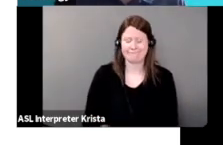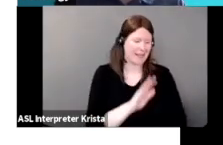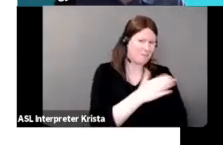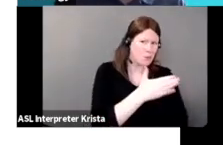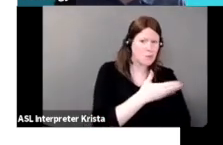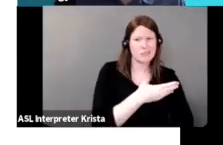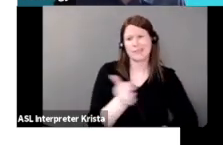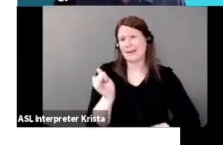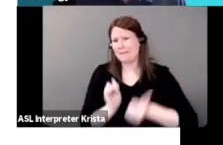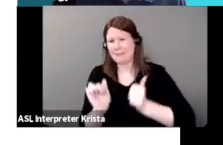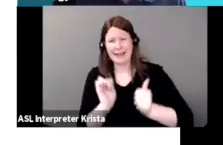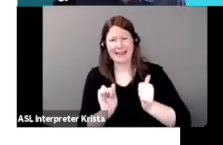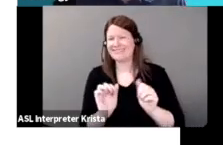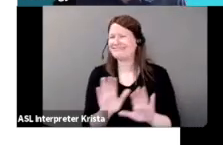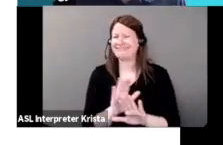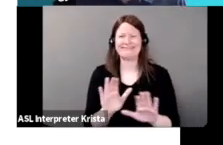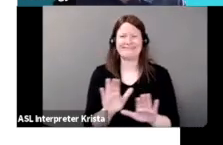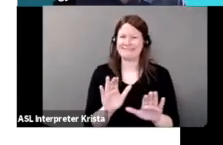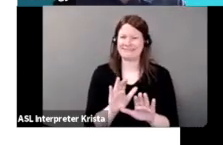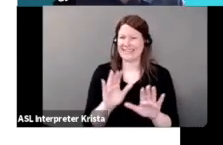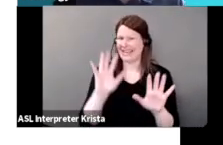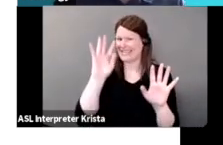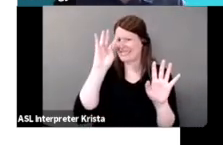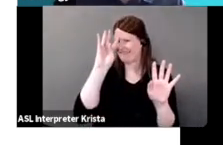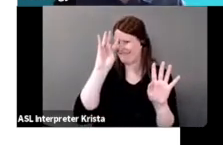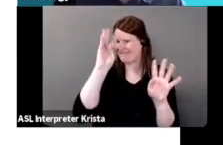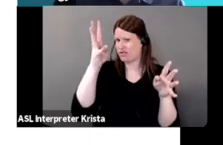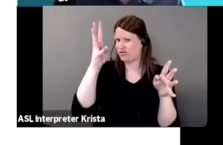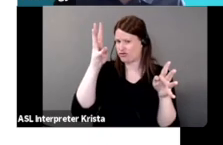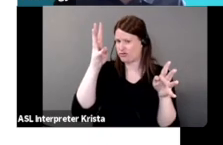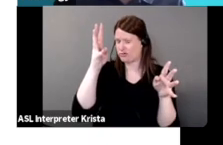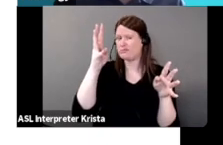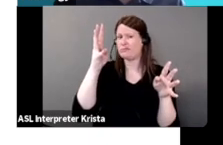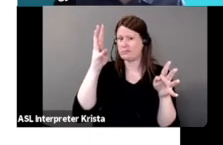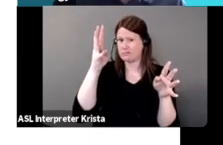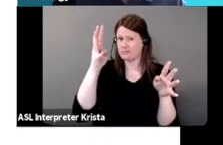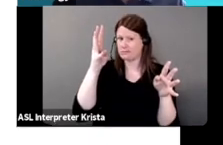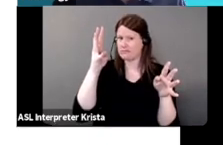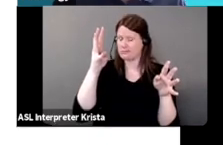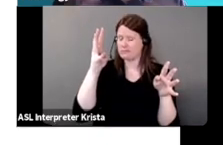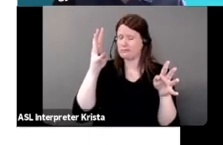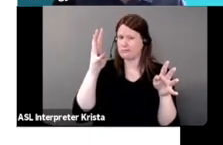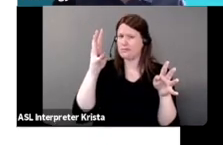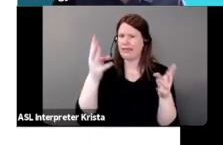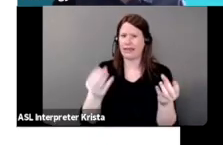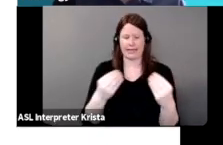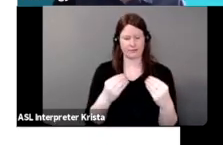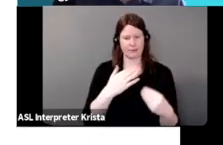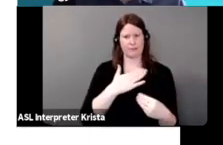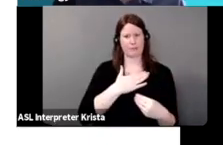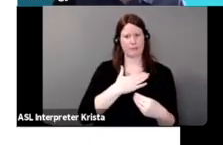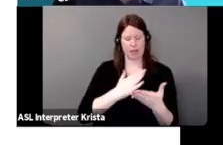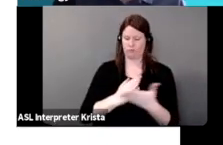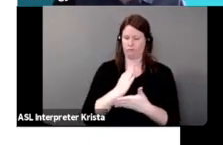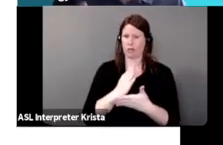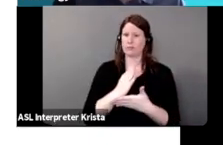It's an invention. And what you get is an exclusive right. And in the legal